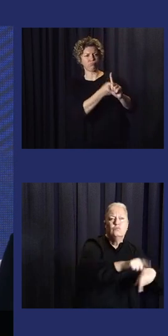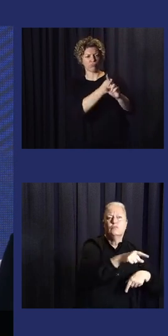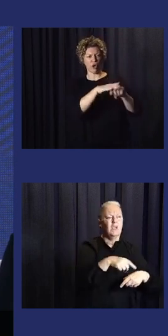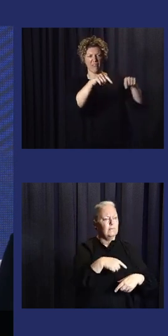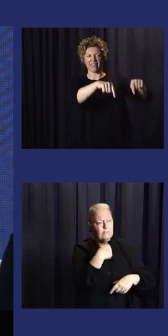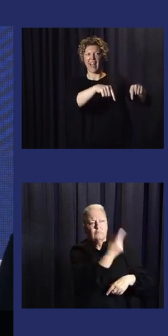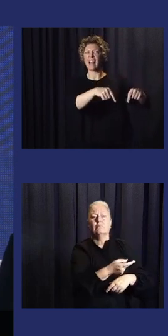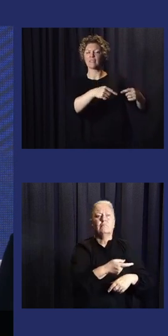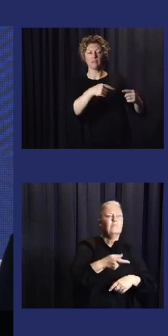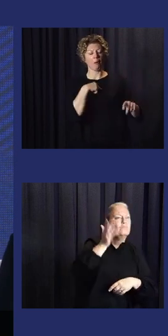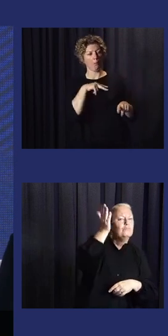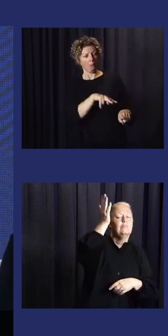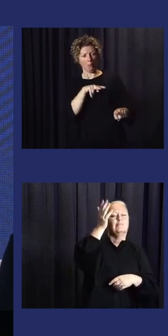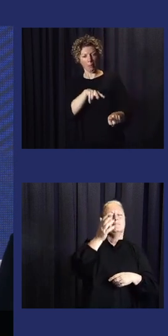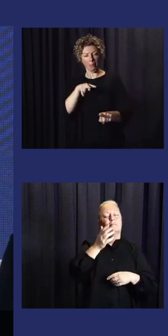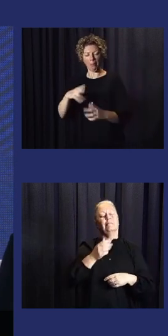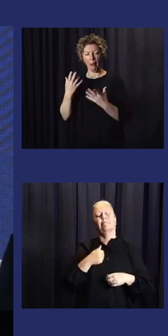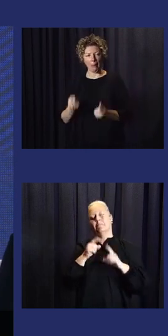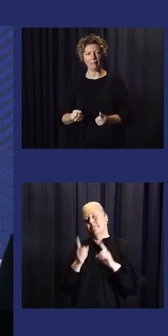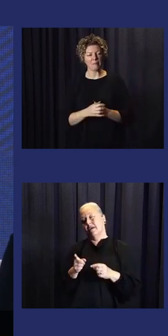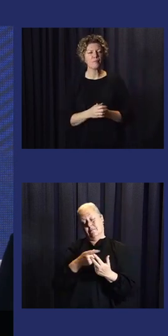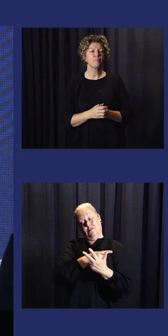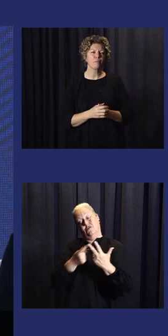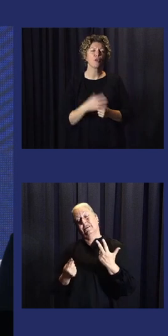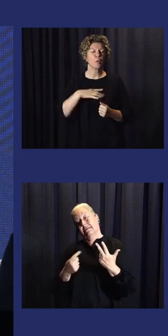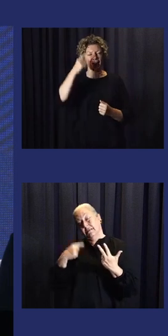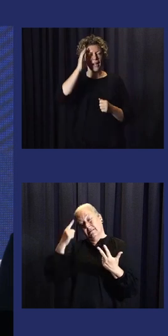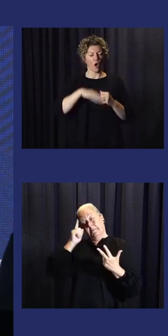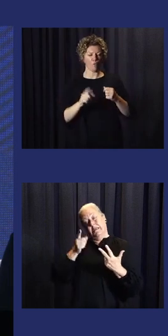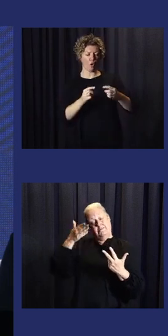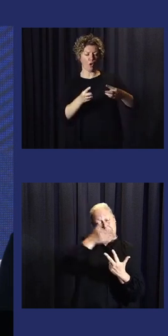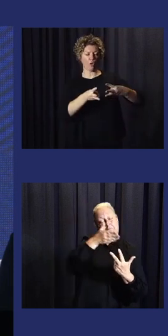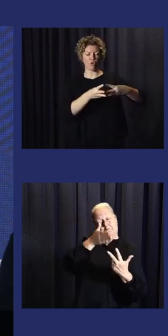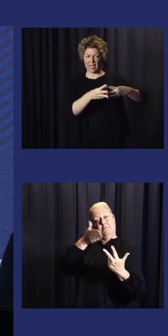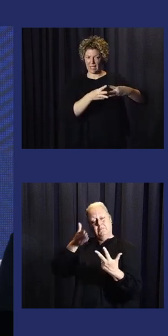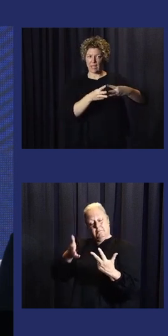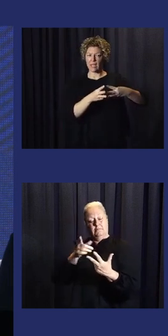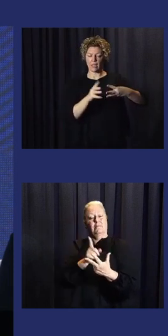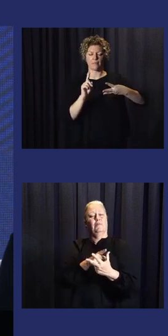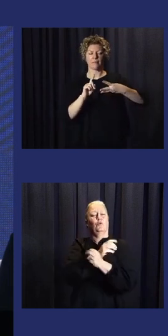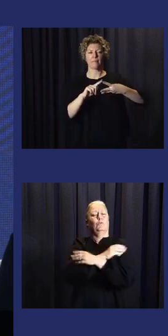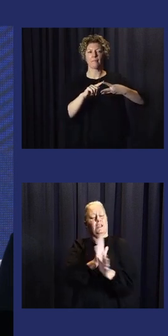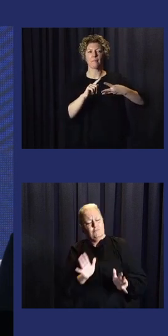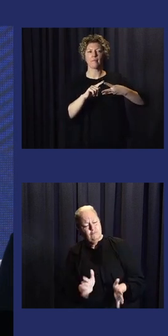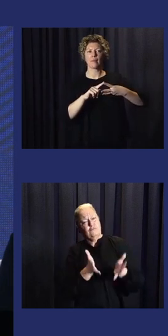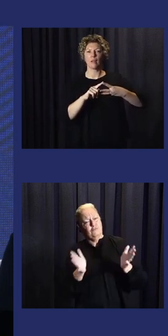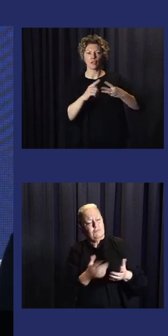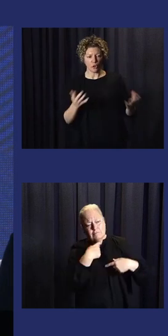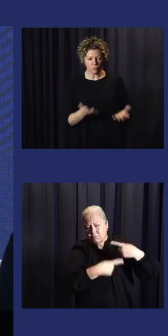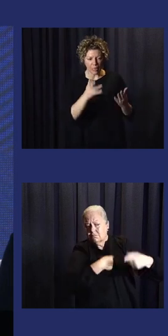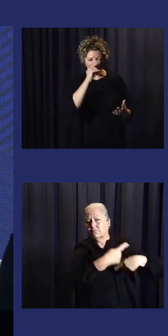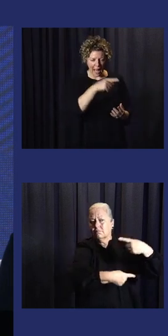these movements. So we need to focus on three areas from our perspective. One is to building capacity